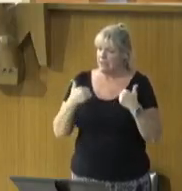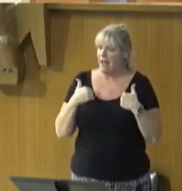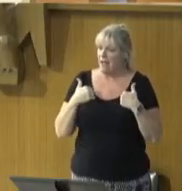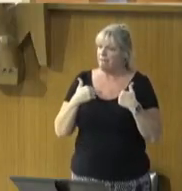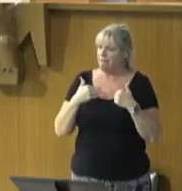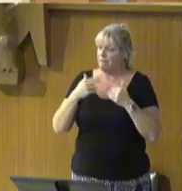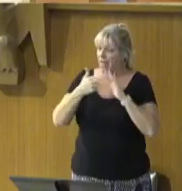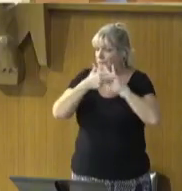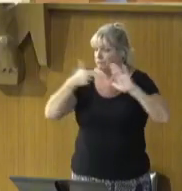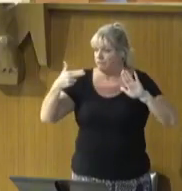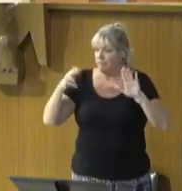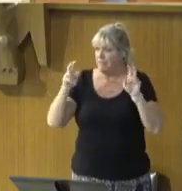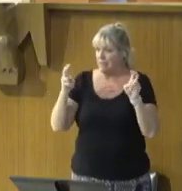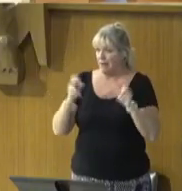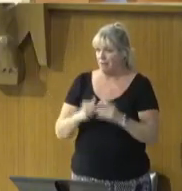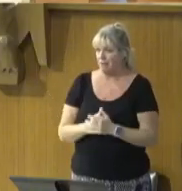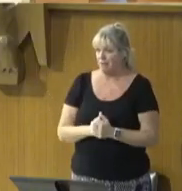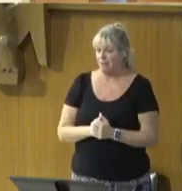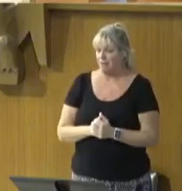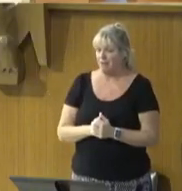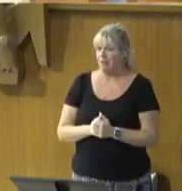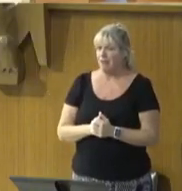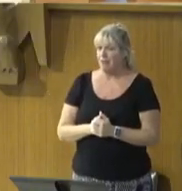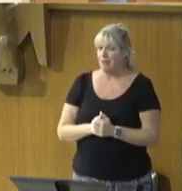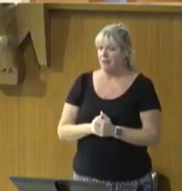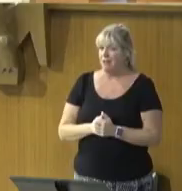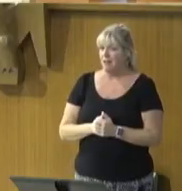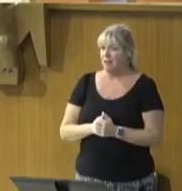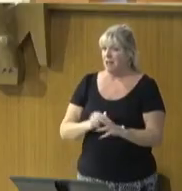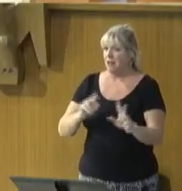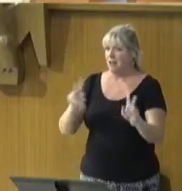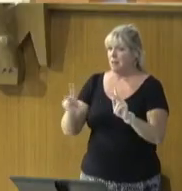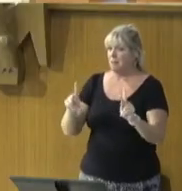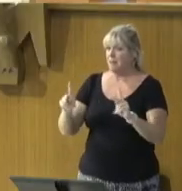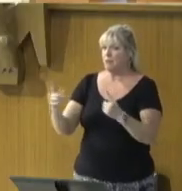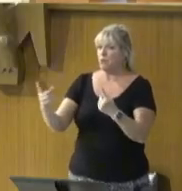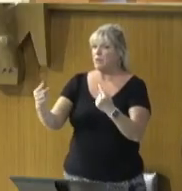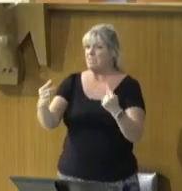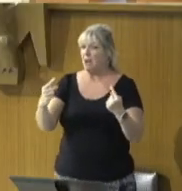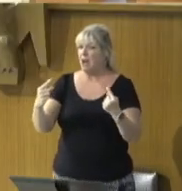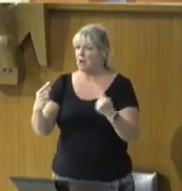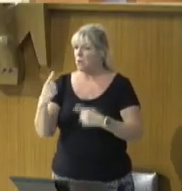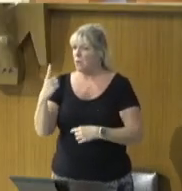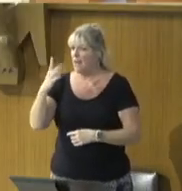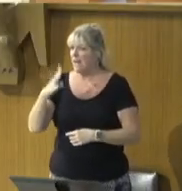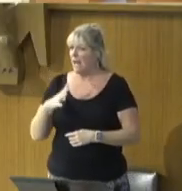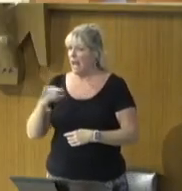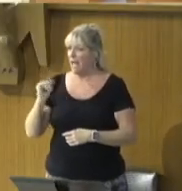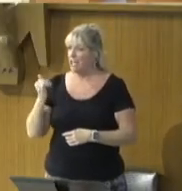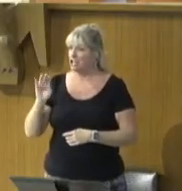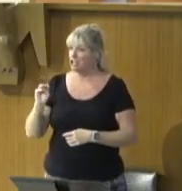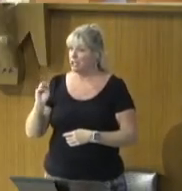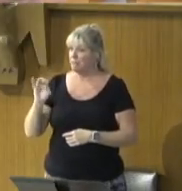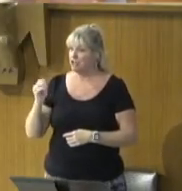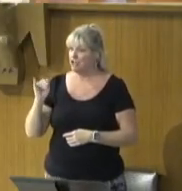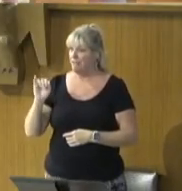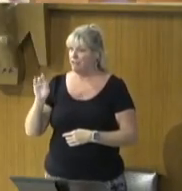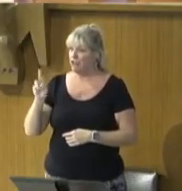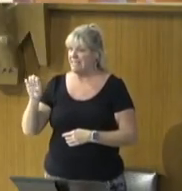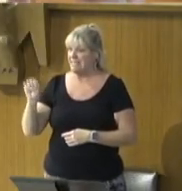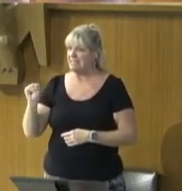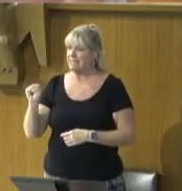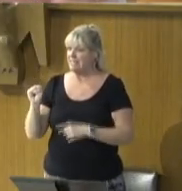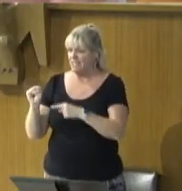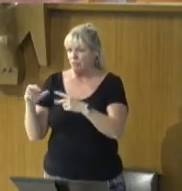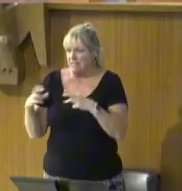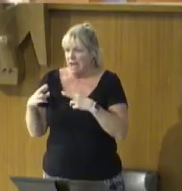title. In response, there was an undefeated boxer by the name of Jim Jeffries who was coaxed out